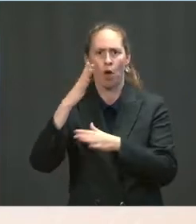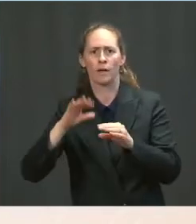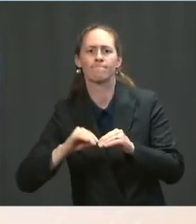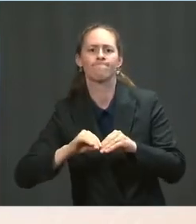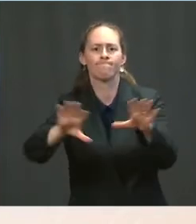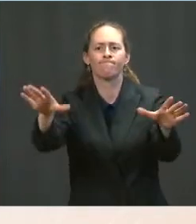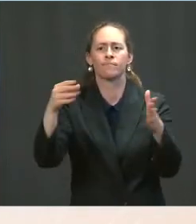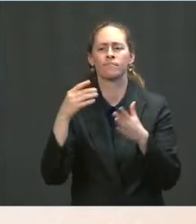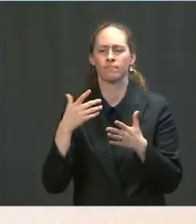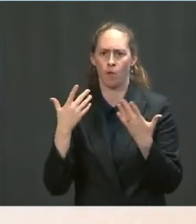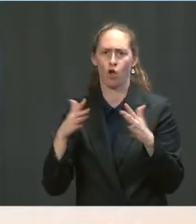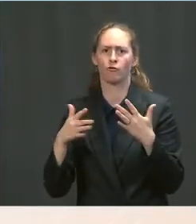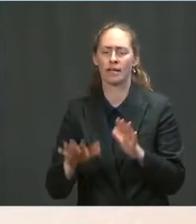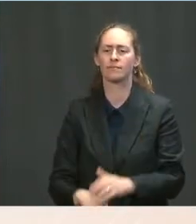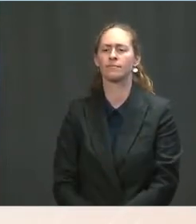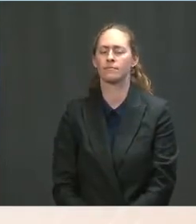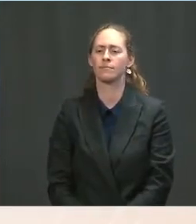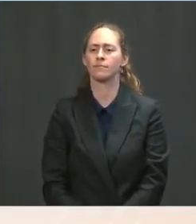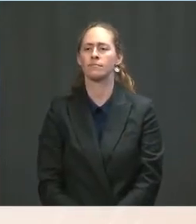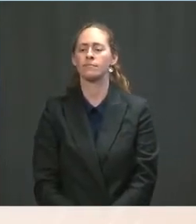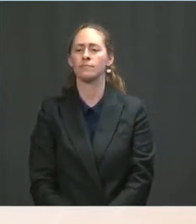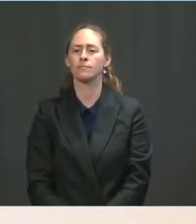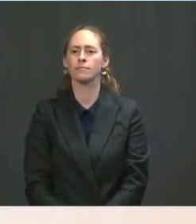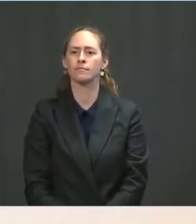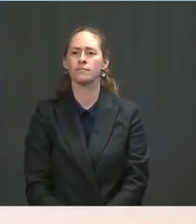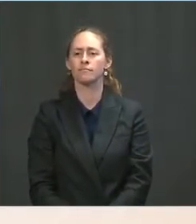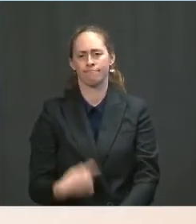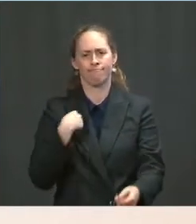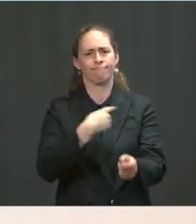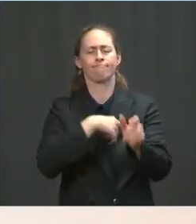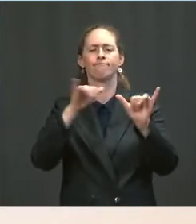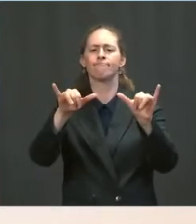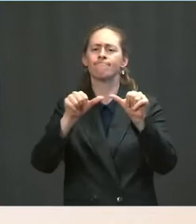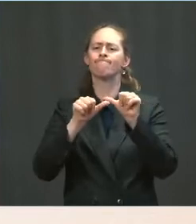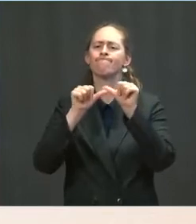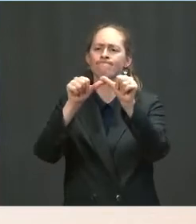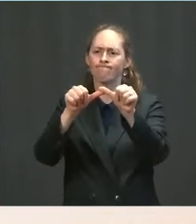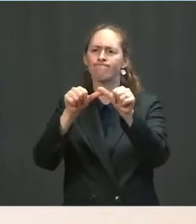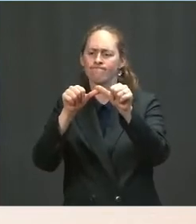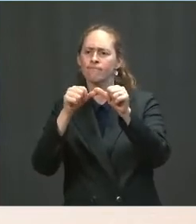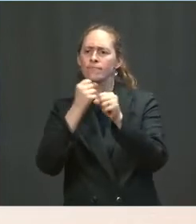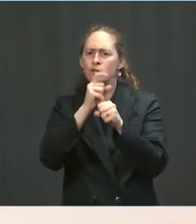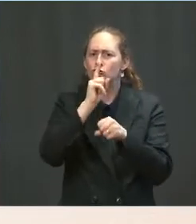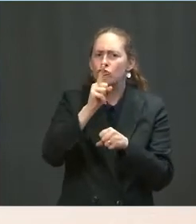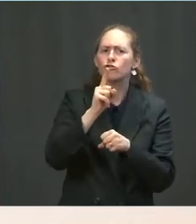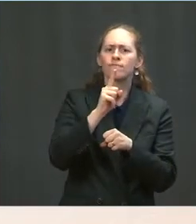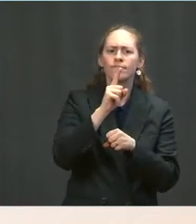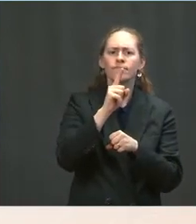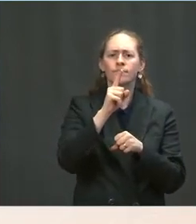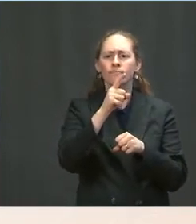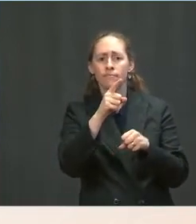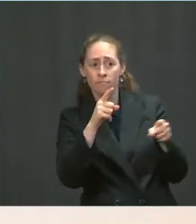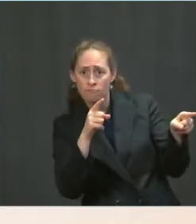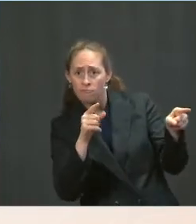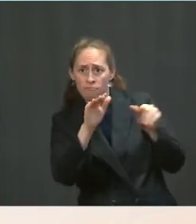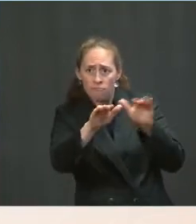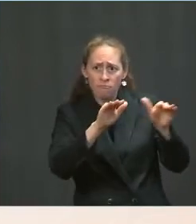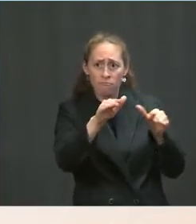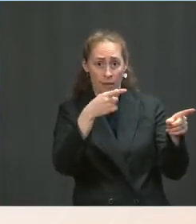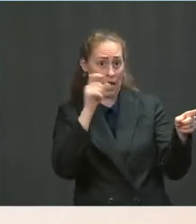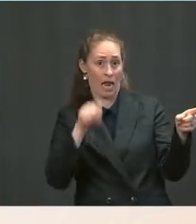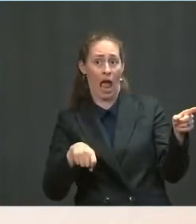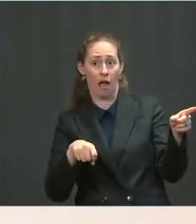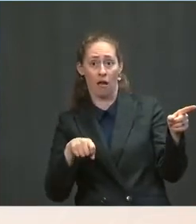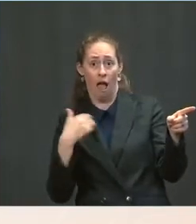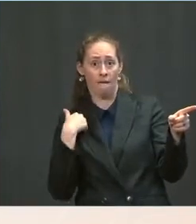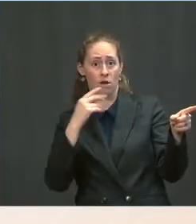we continue to work to make sure that people are being made aware that this is in existence. Look,